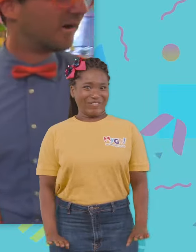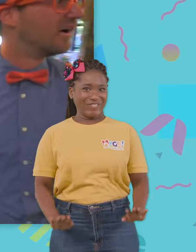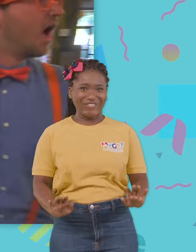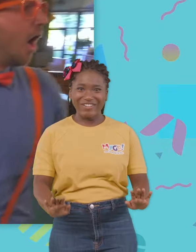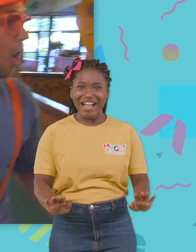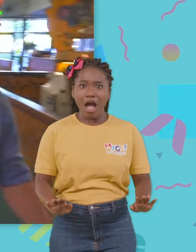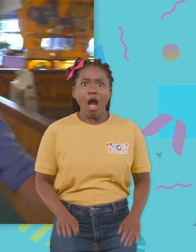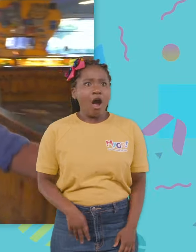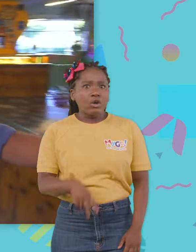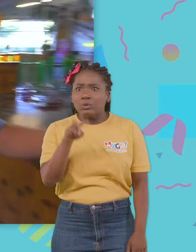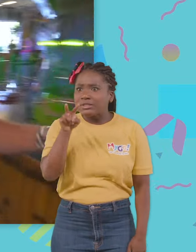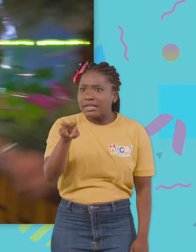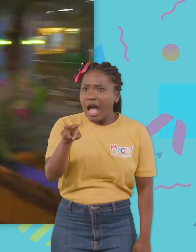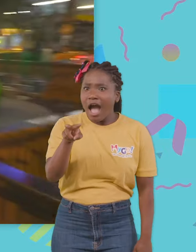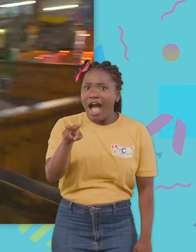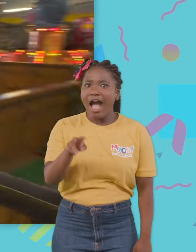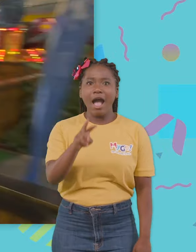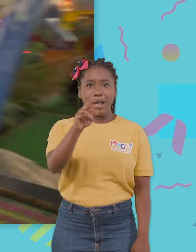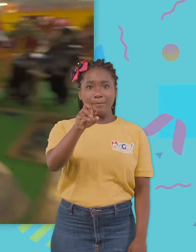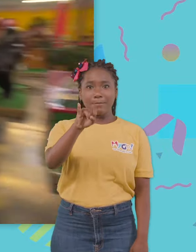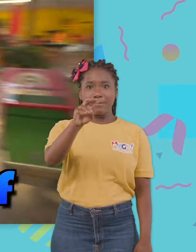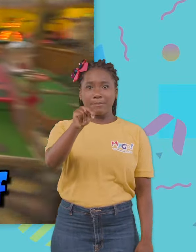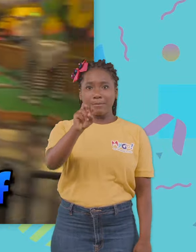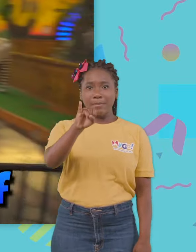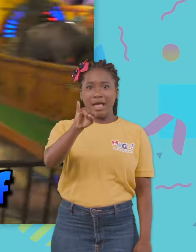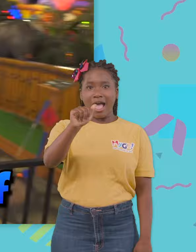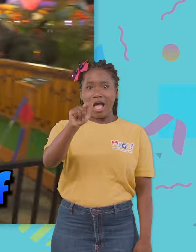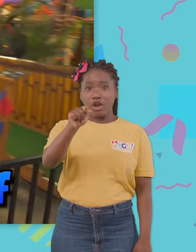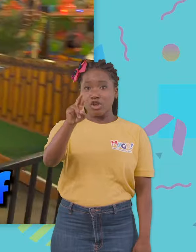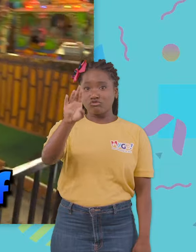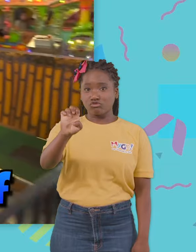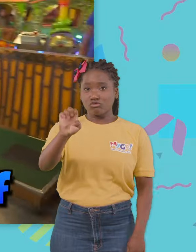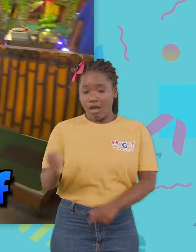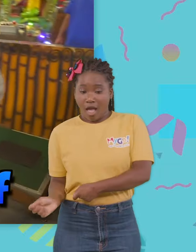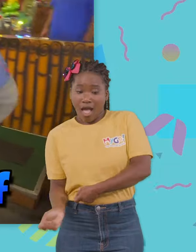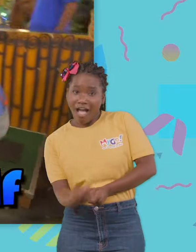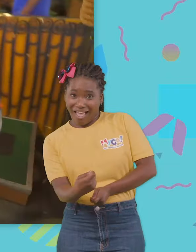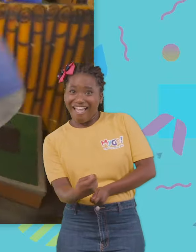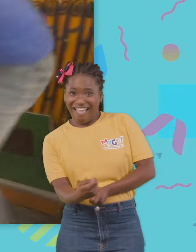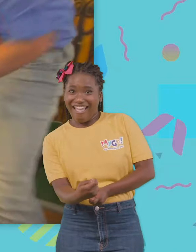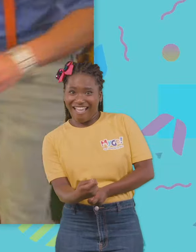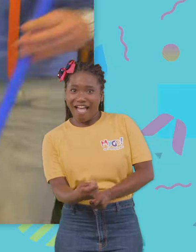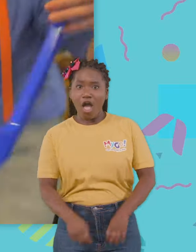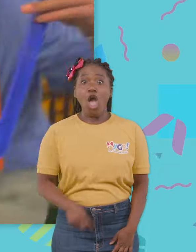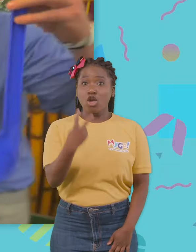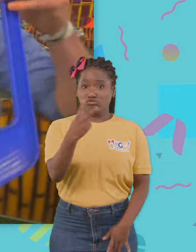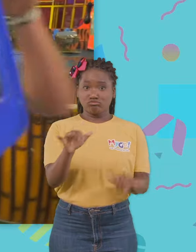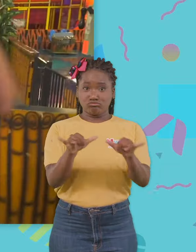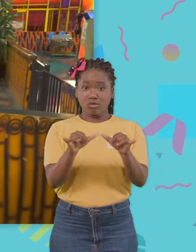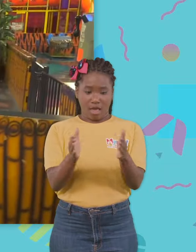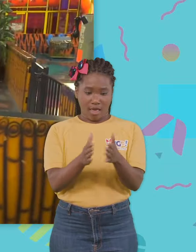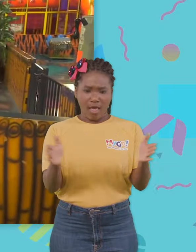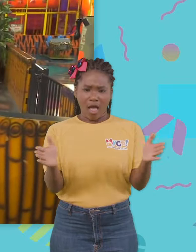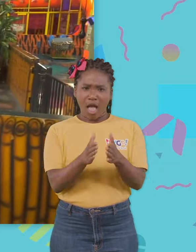Whoa. Oh, check it out. Miniature golf. Whoa. Hey, here we go. Two size